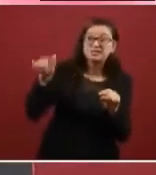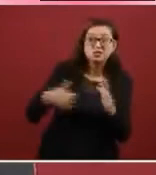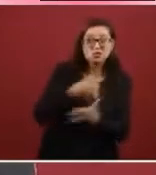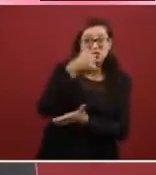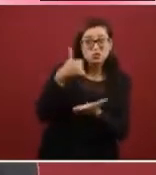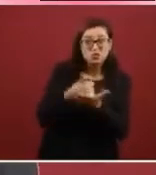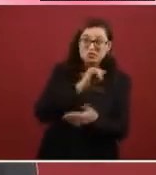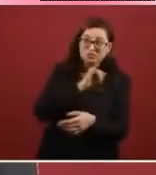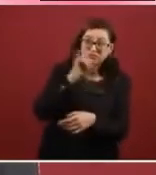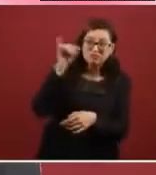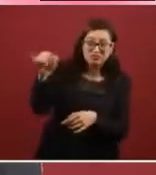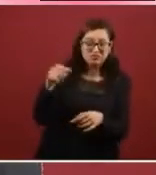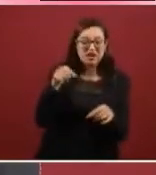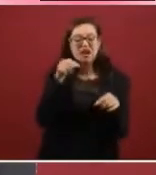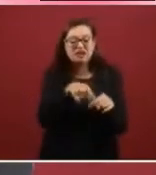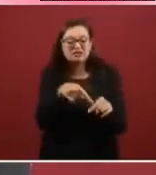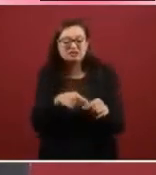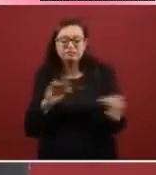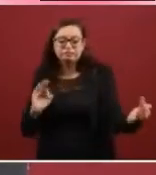centers